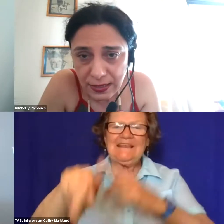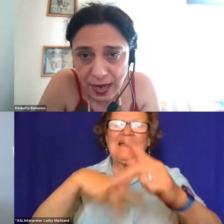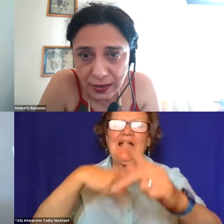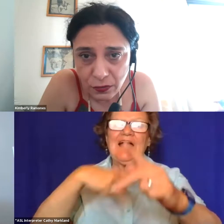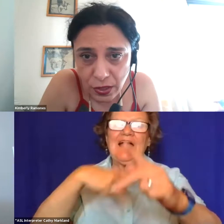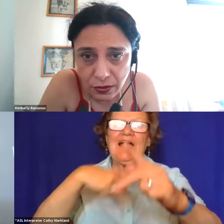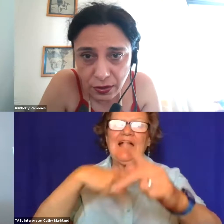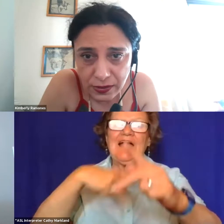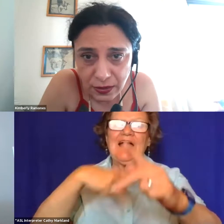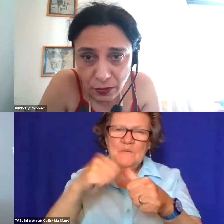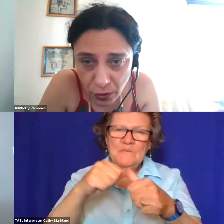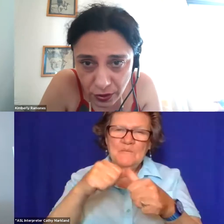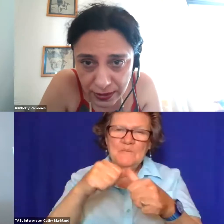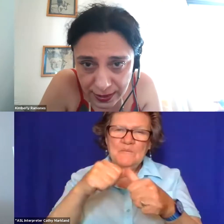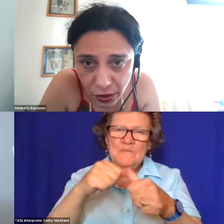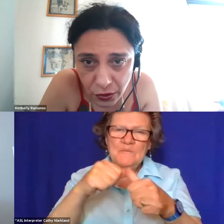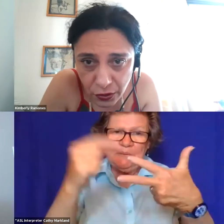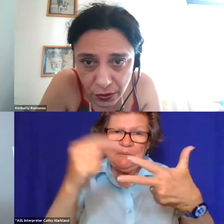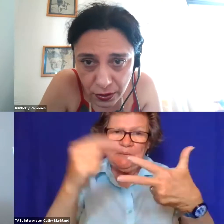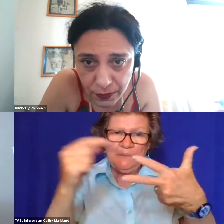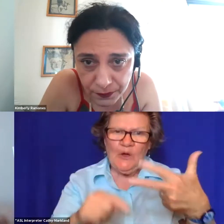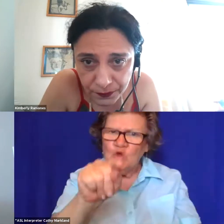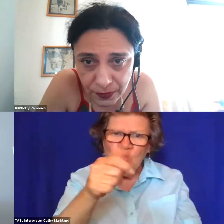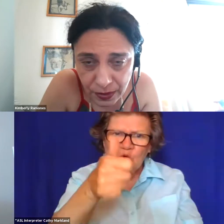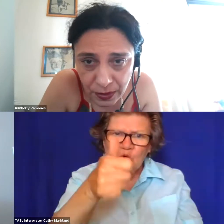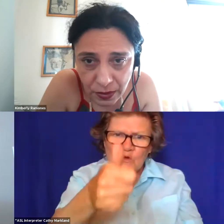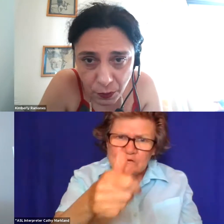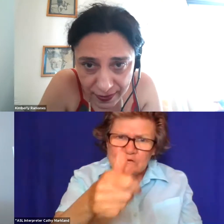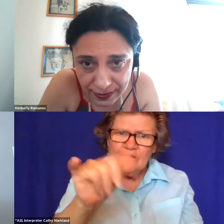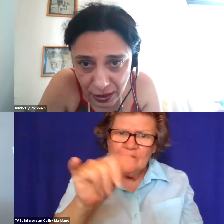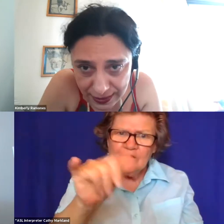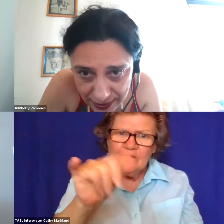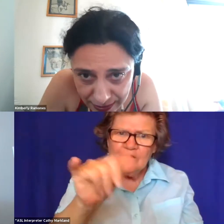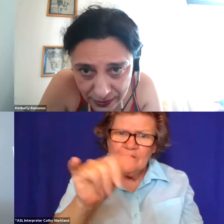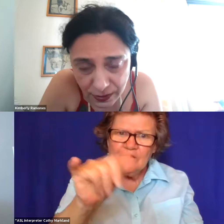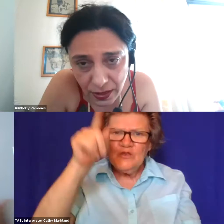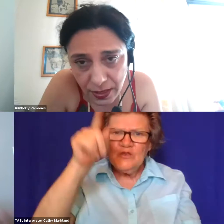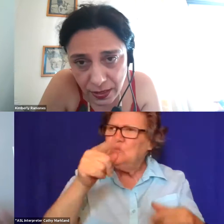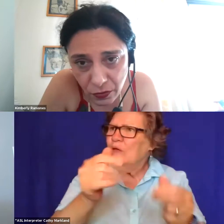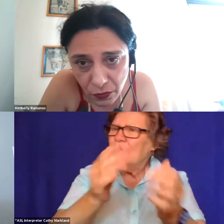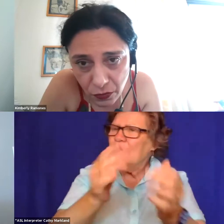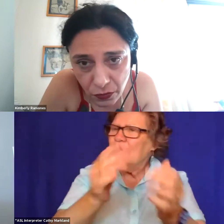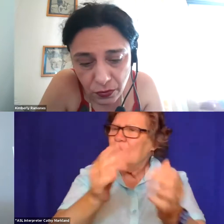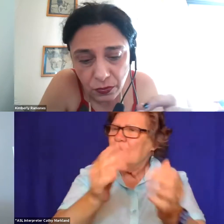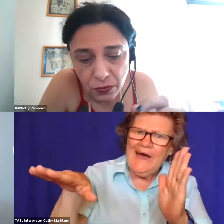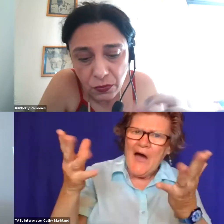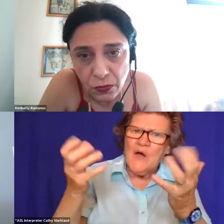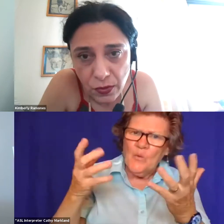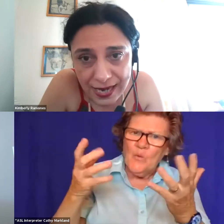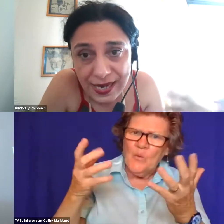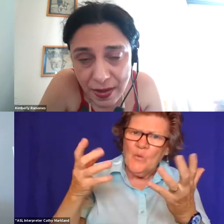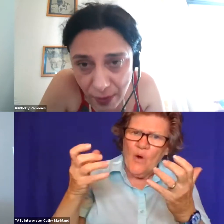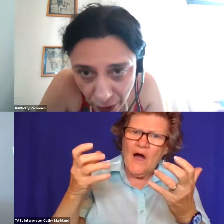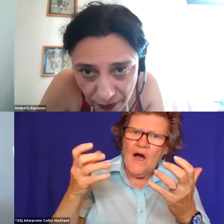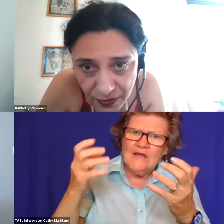you are welcome to request an additional, to request a reevaluation if you feel